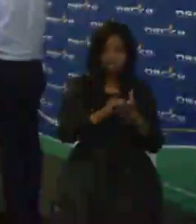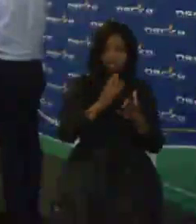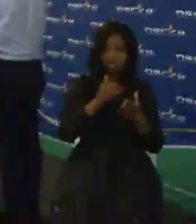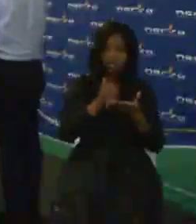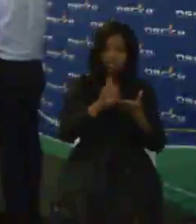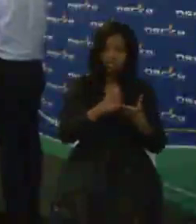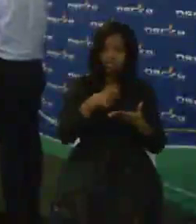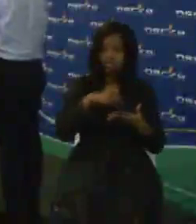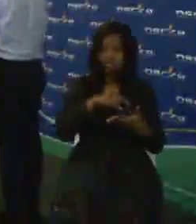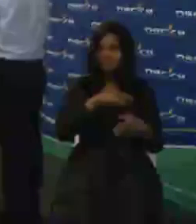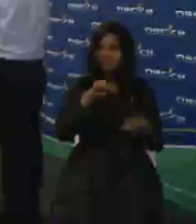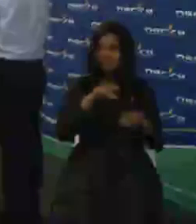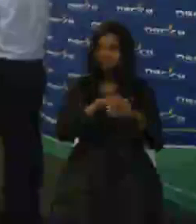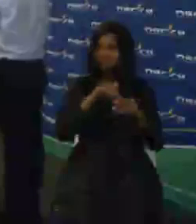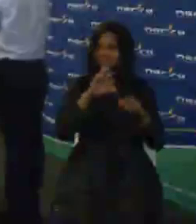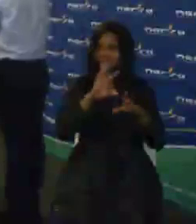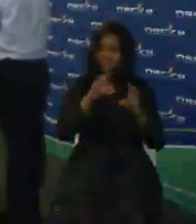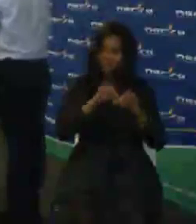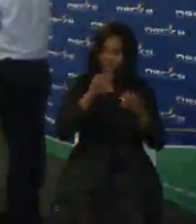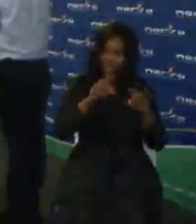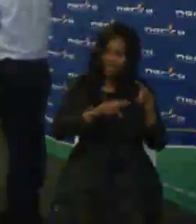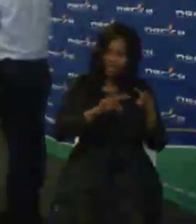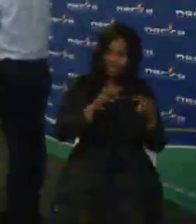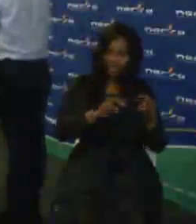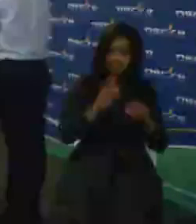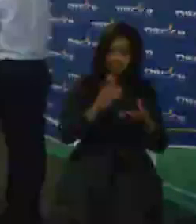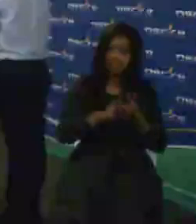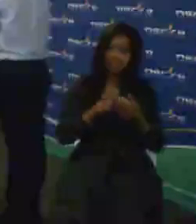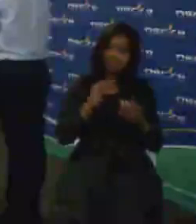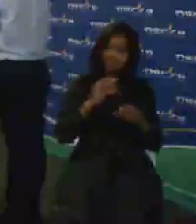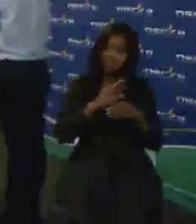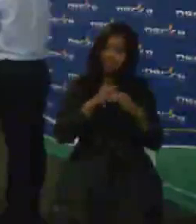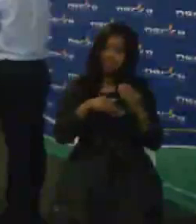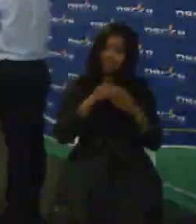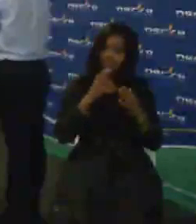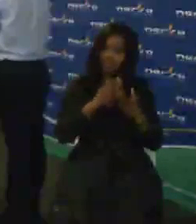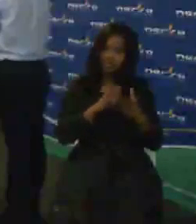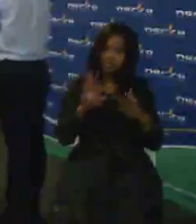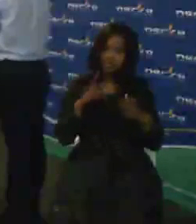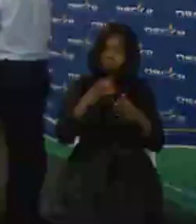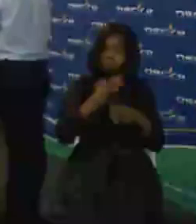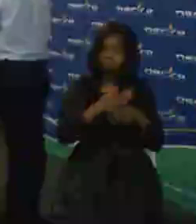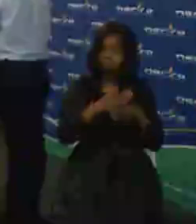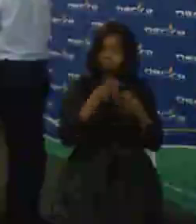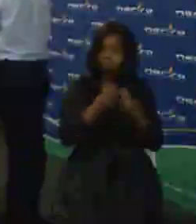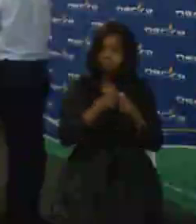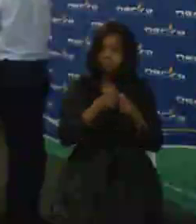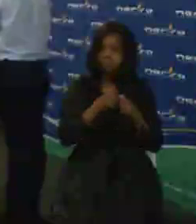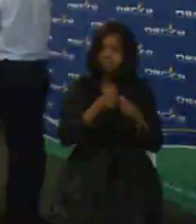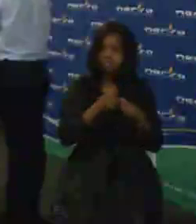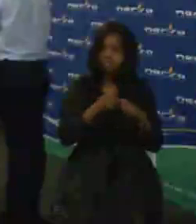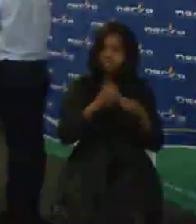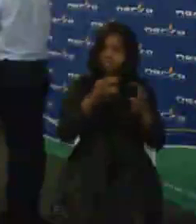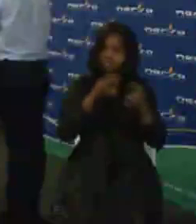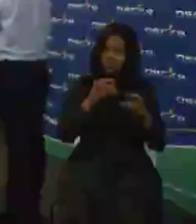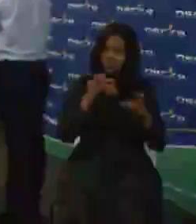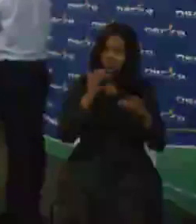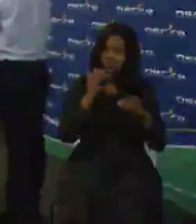us in addressing what is before us. The rest will also be help of looking at your